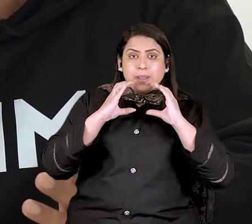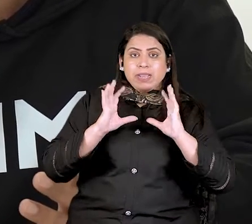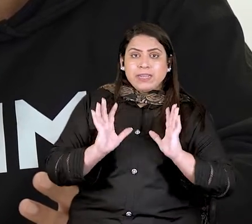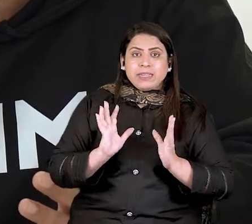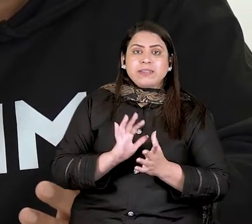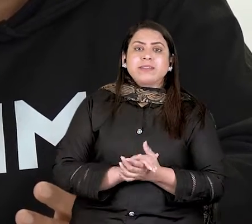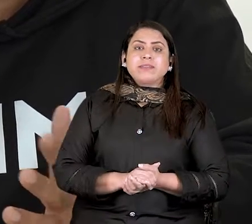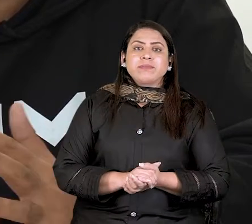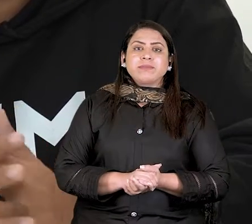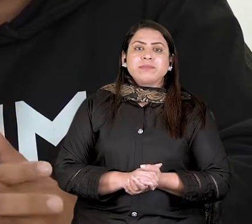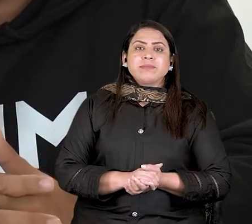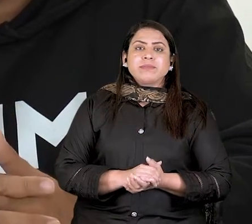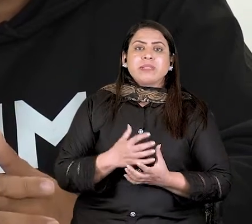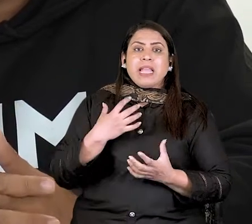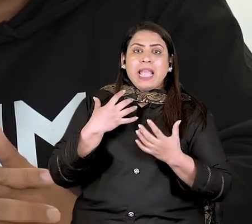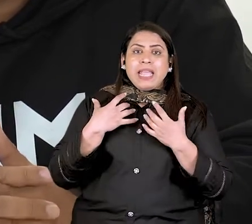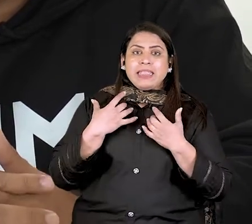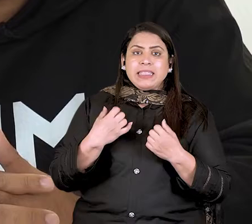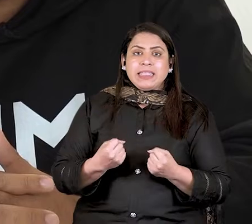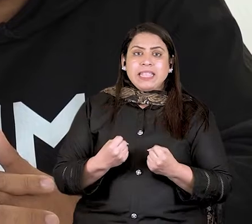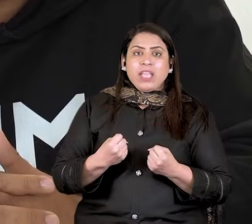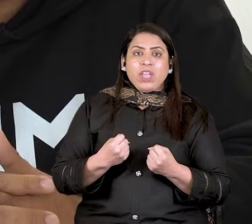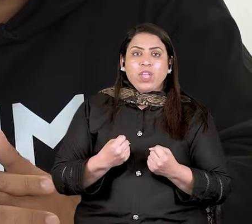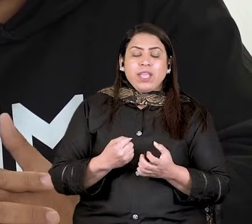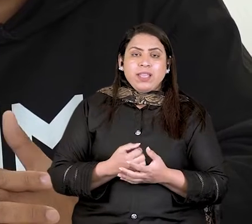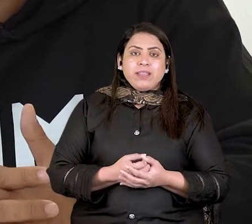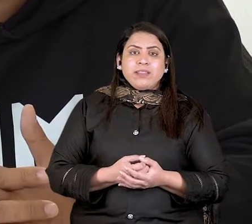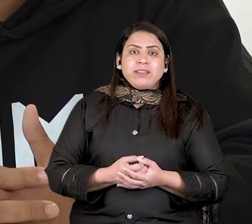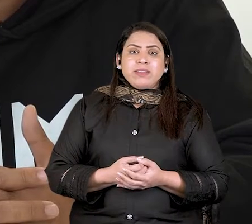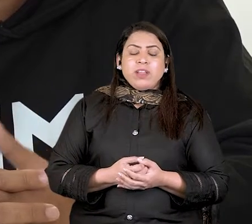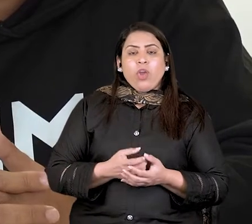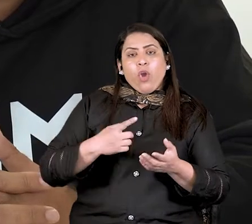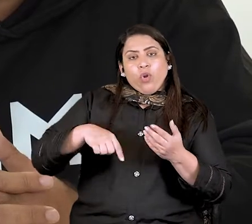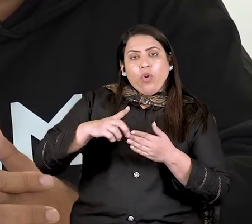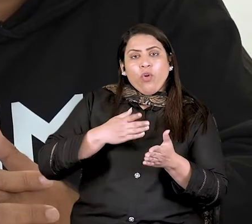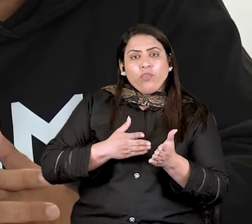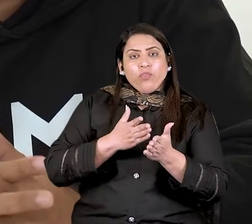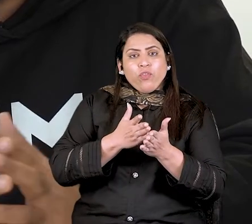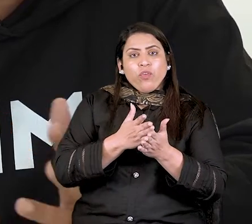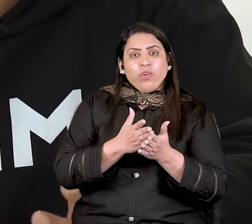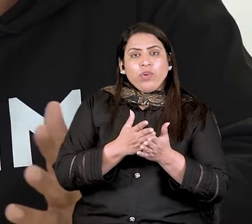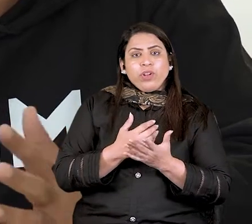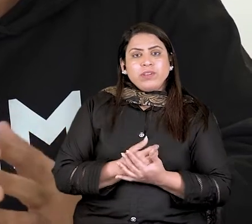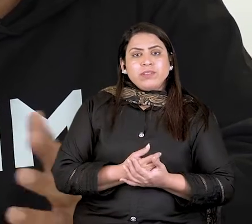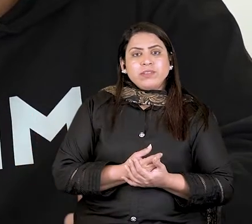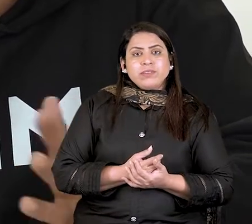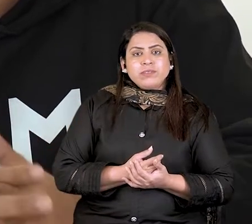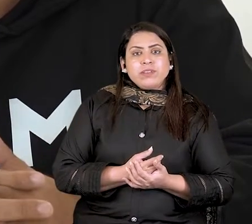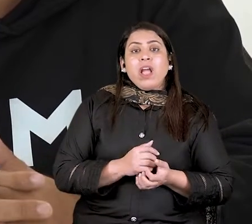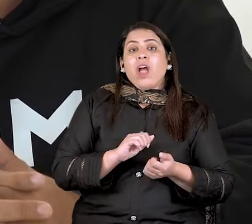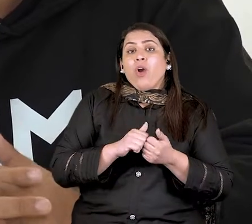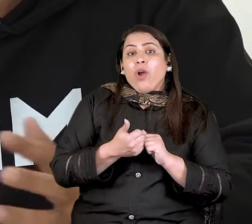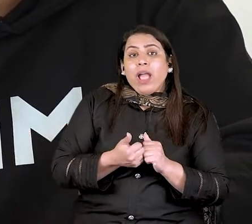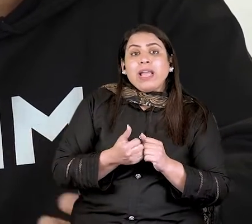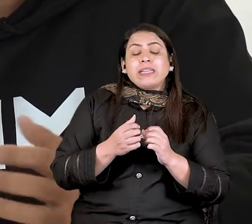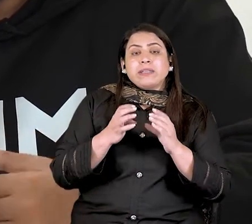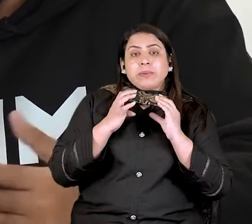the fries. But generally, my thing is that you have the burger, open the